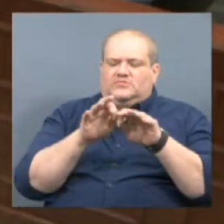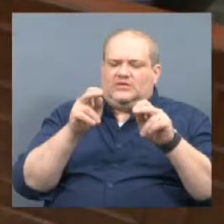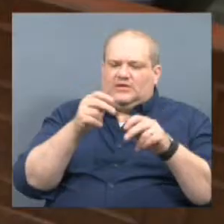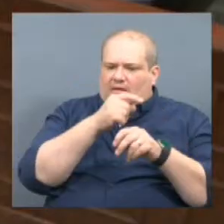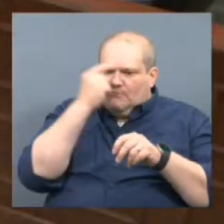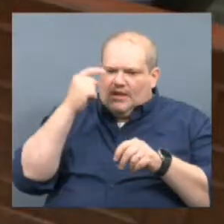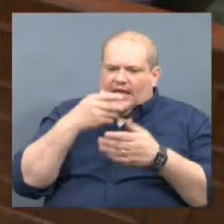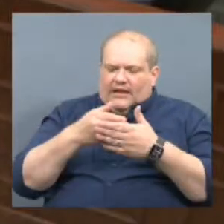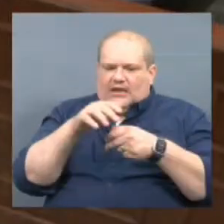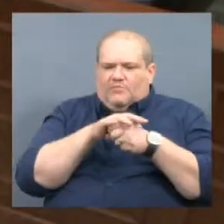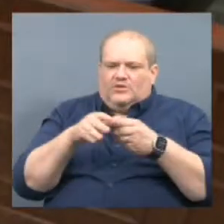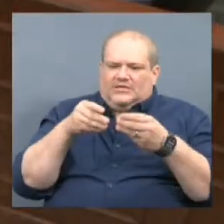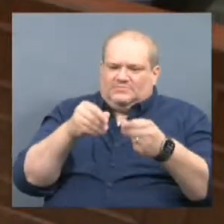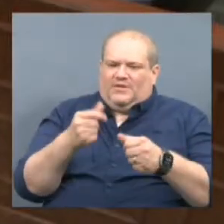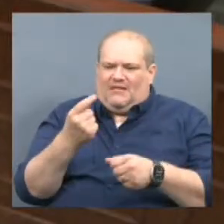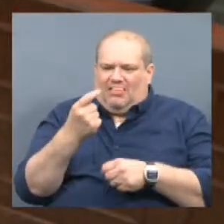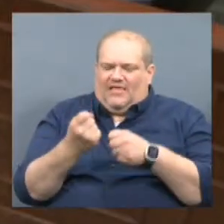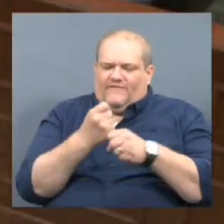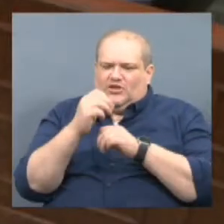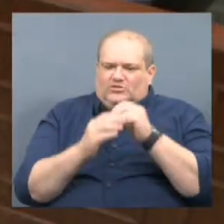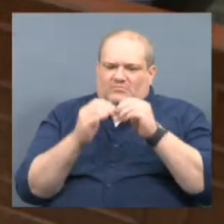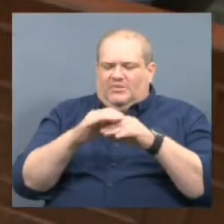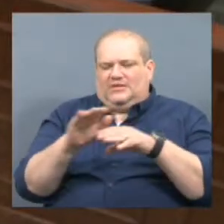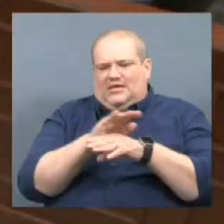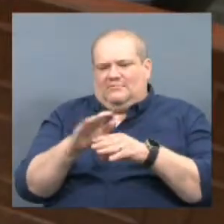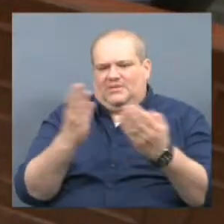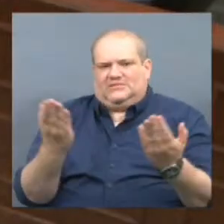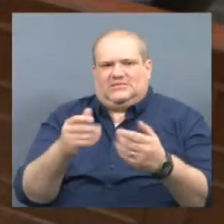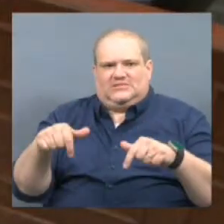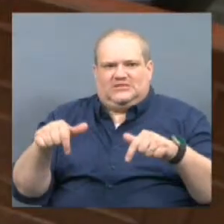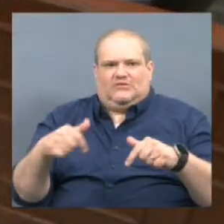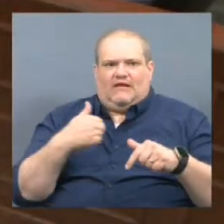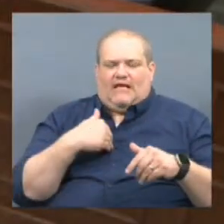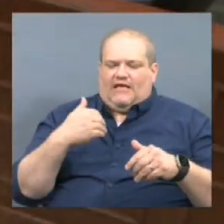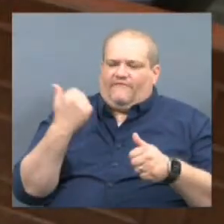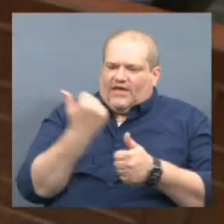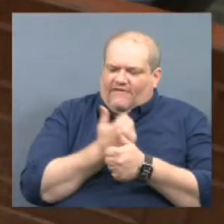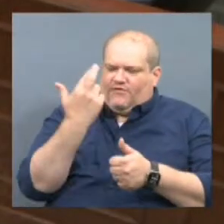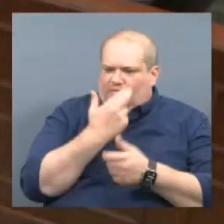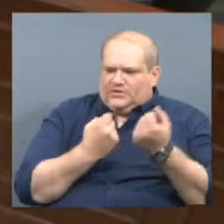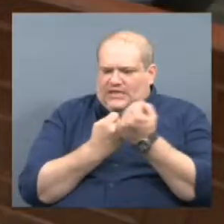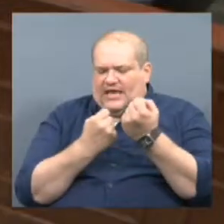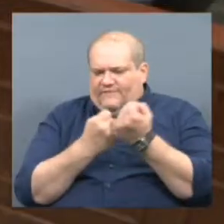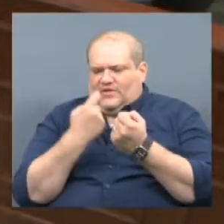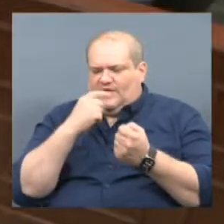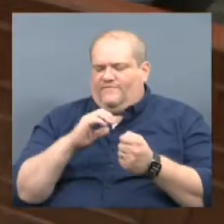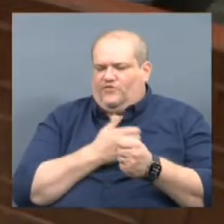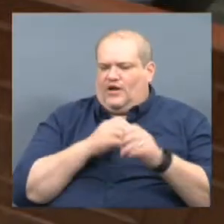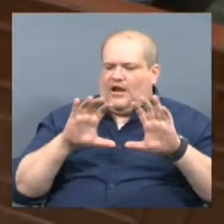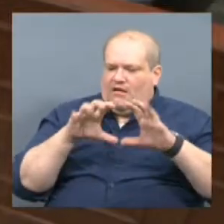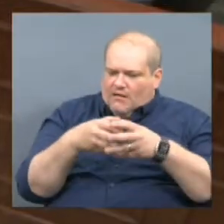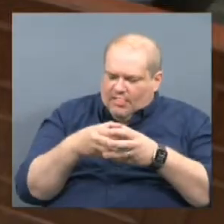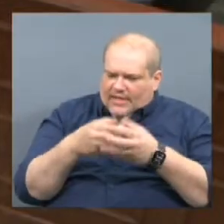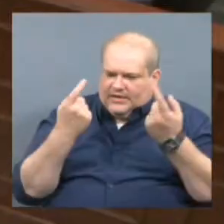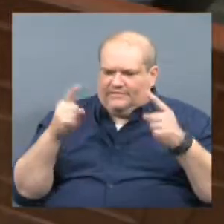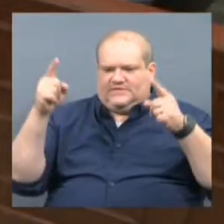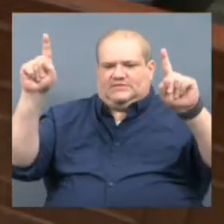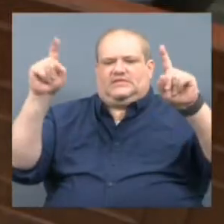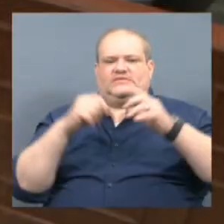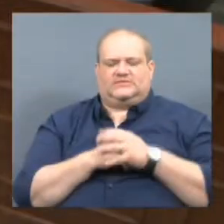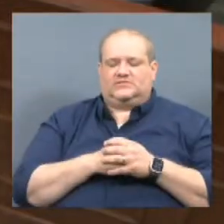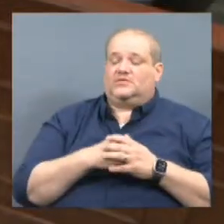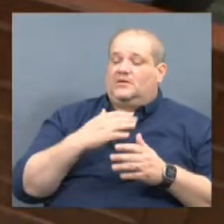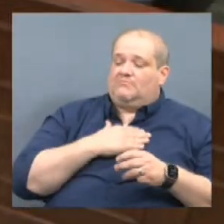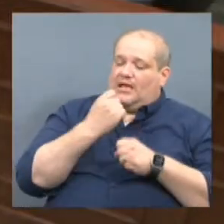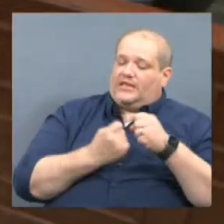historically black neighborhoods, and I have spent the last 11 years building a business here. I have every reason to advocate for our collective success.